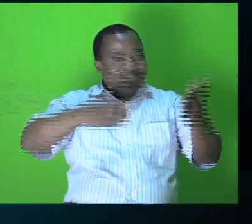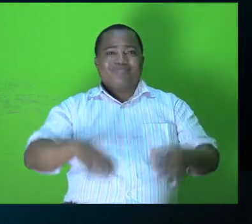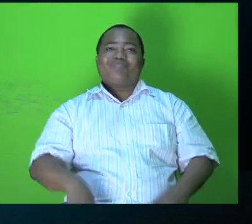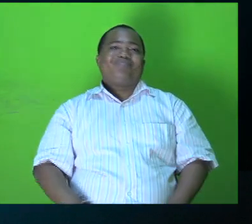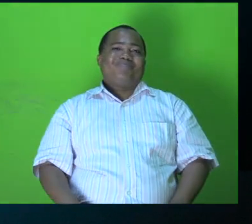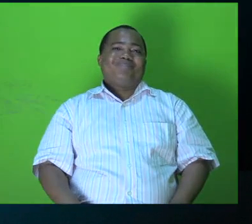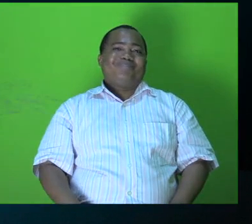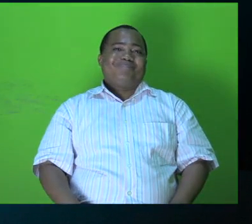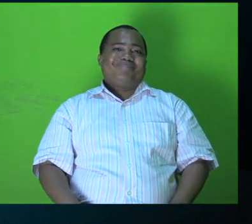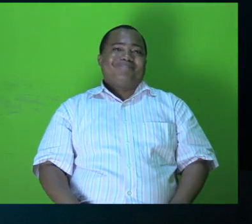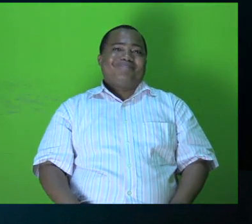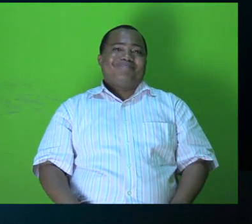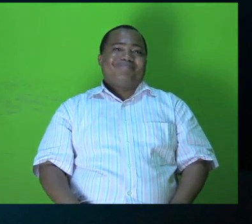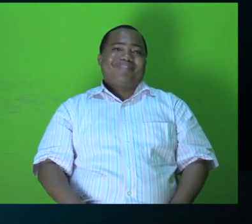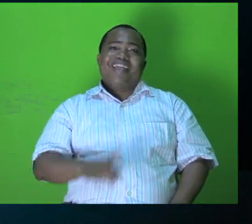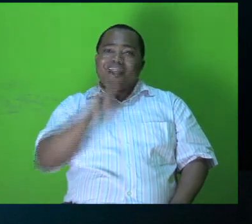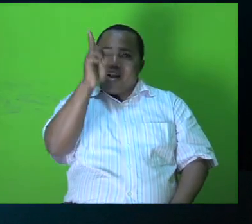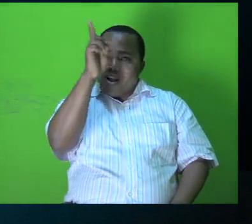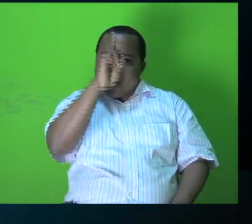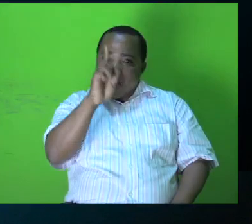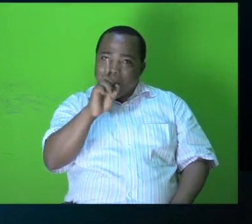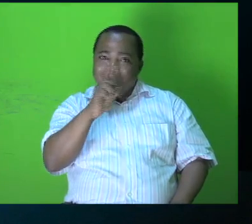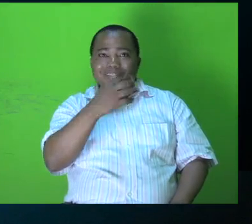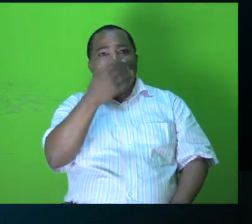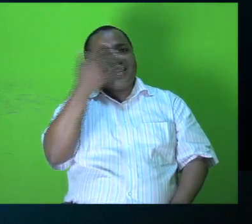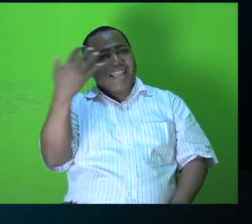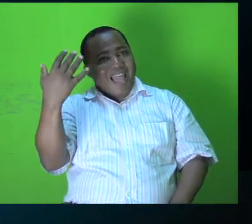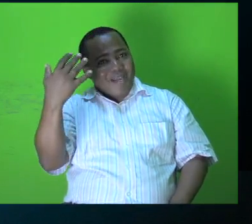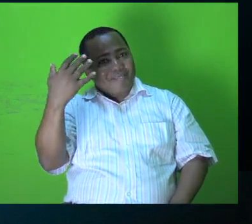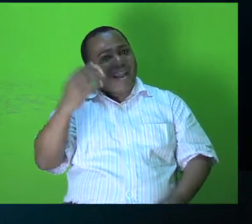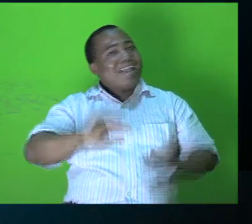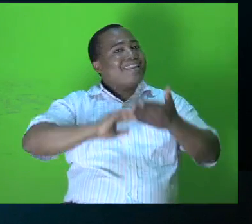the chromosomes number of the origin.